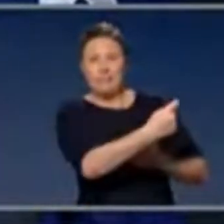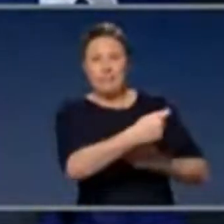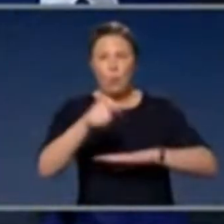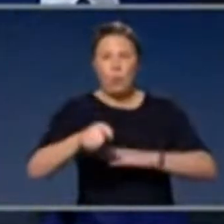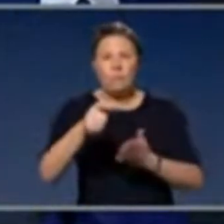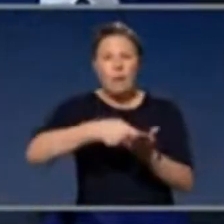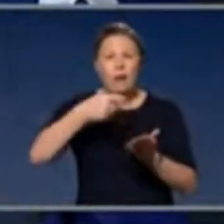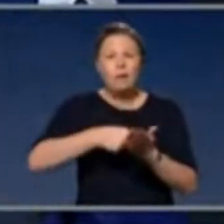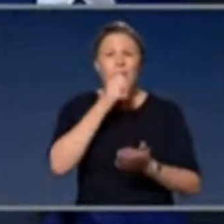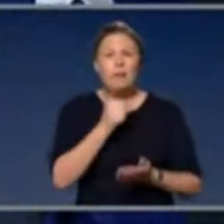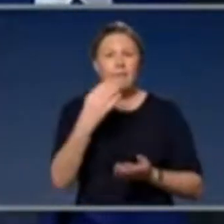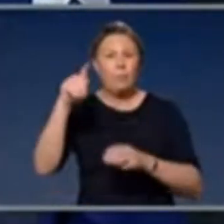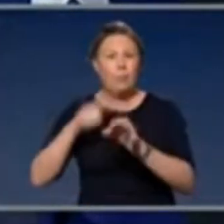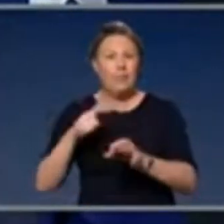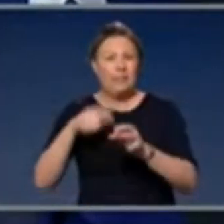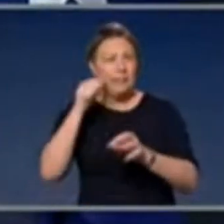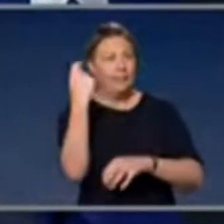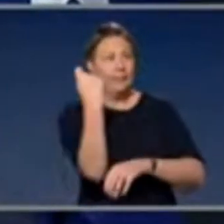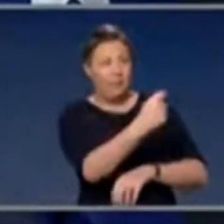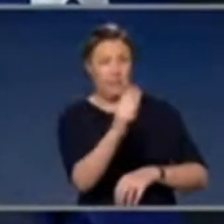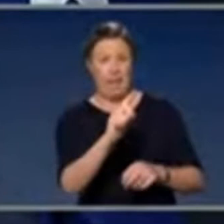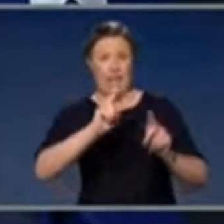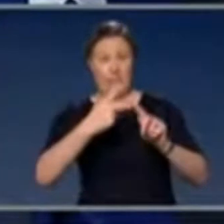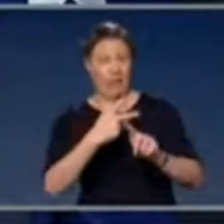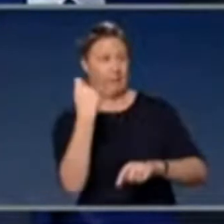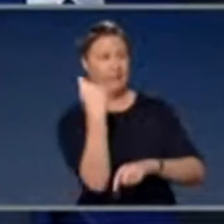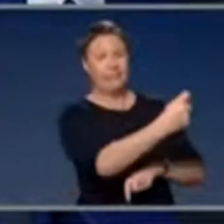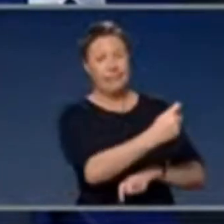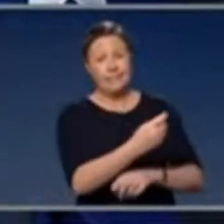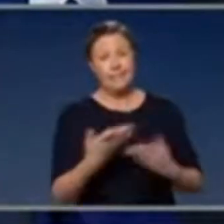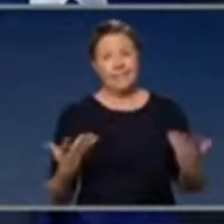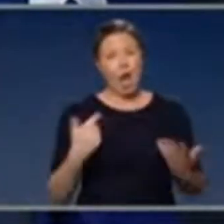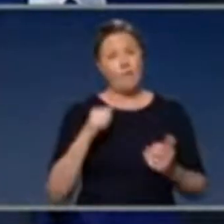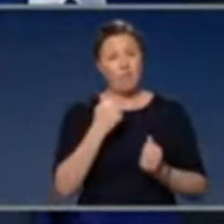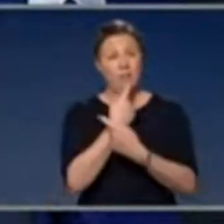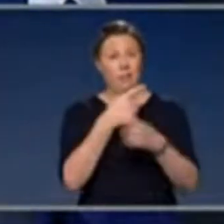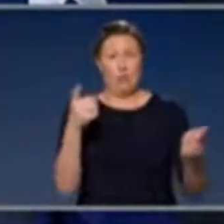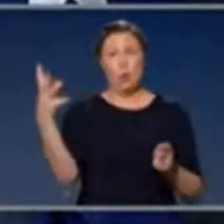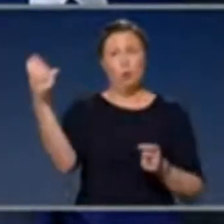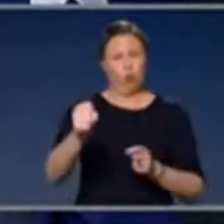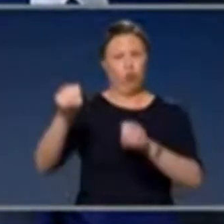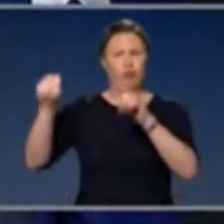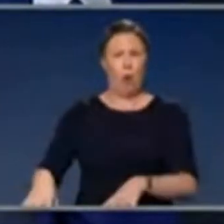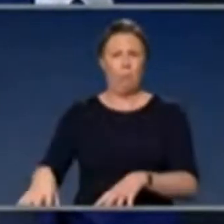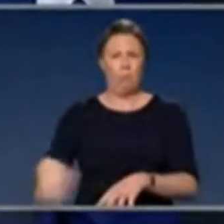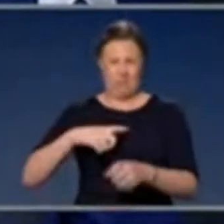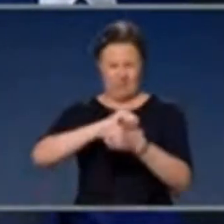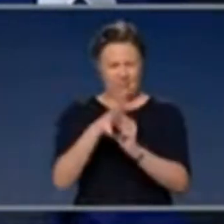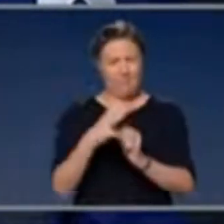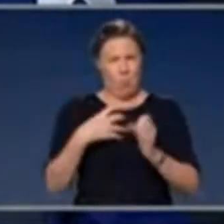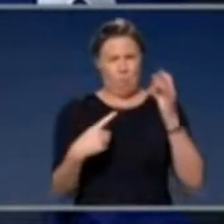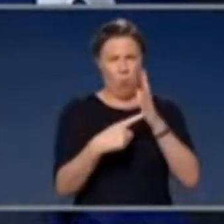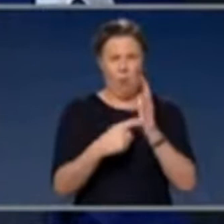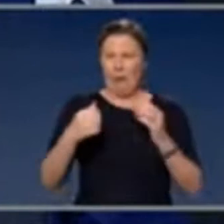in the courts. And as you know, I've made it public my view that those proceedings shouldn't continue. We've got a pandemic to deal